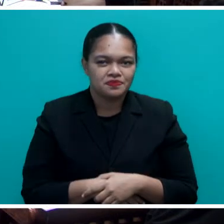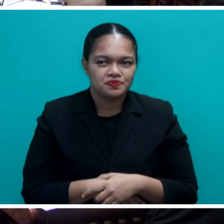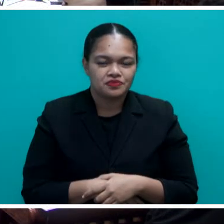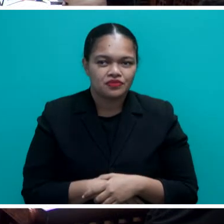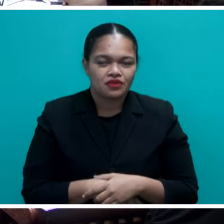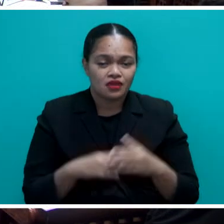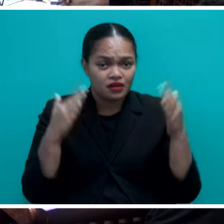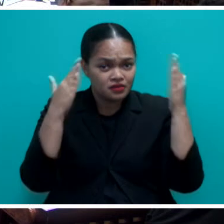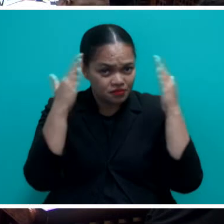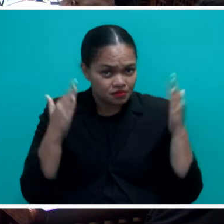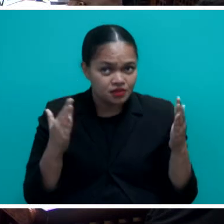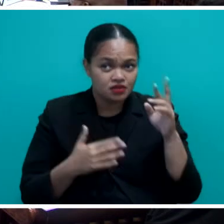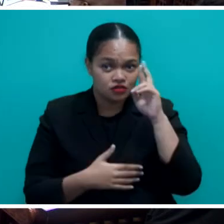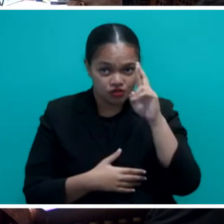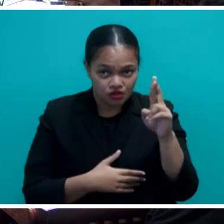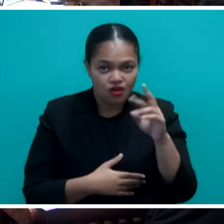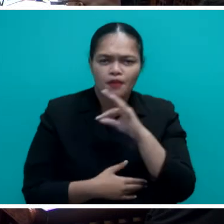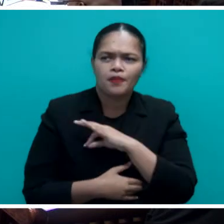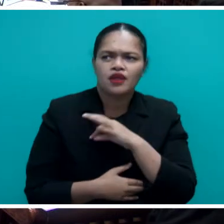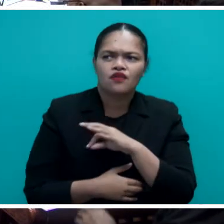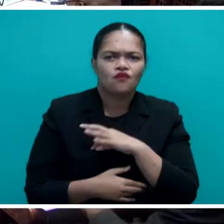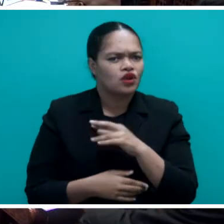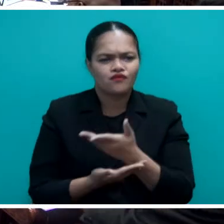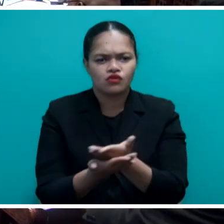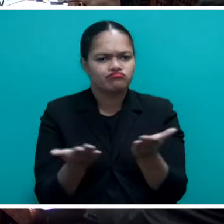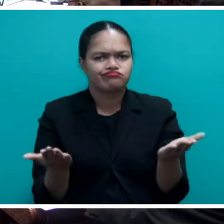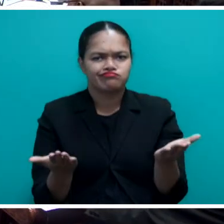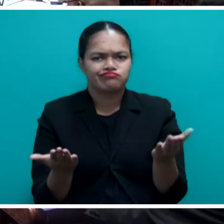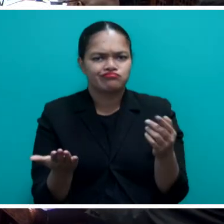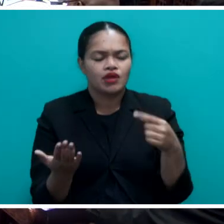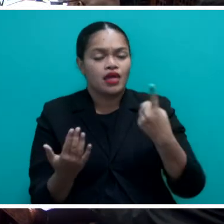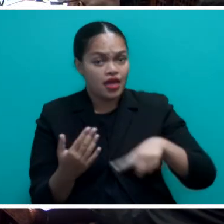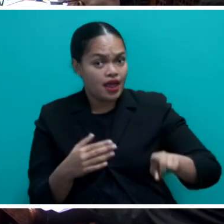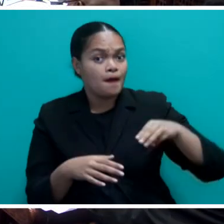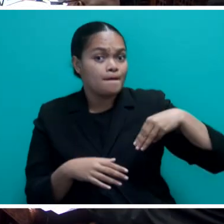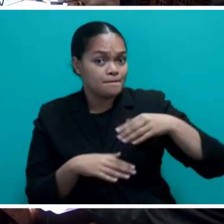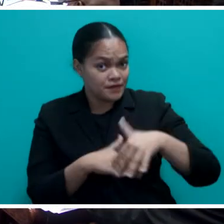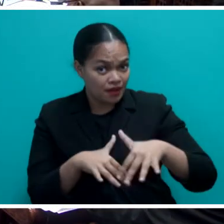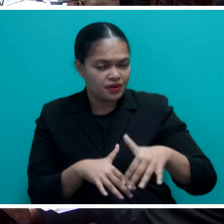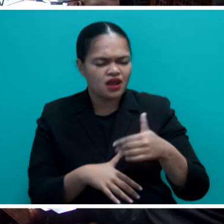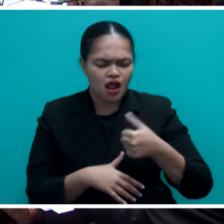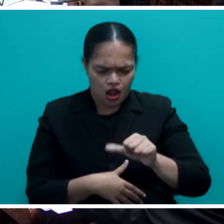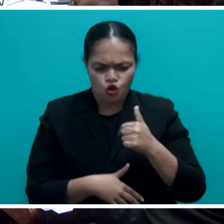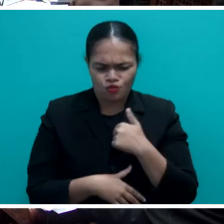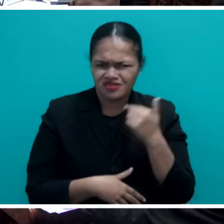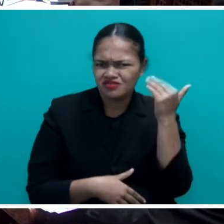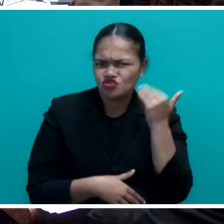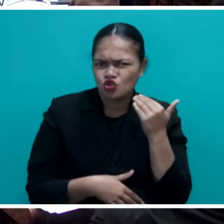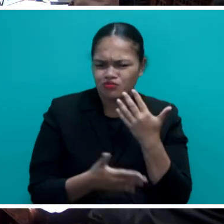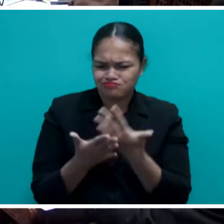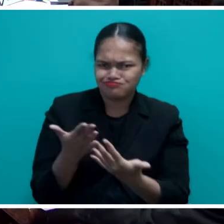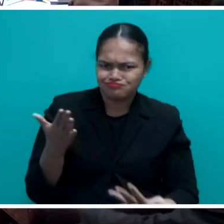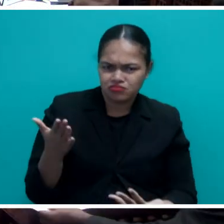sir, for the benefit of the House and the public, please allow me to briefly share what the